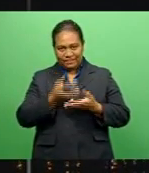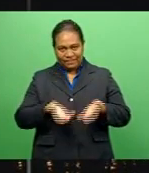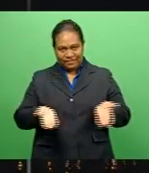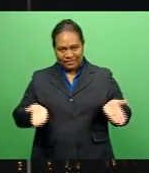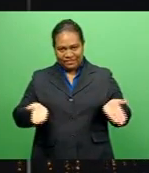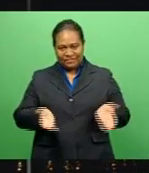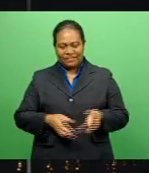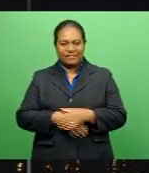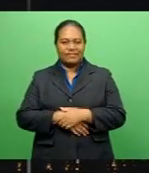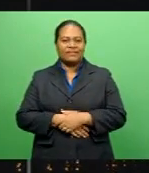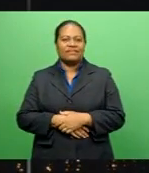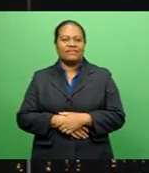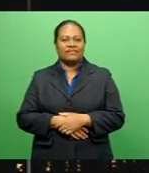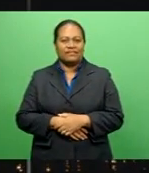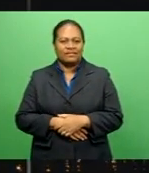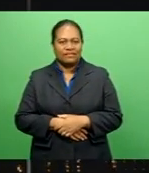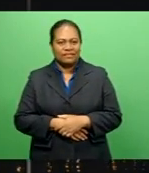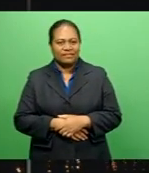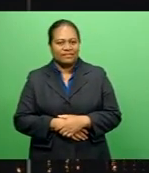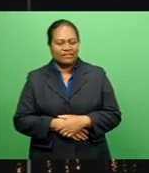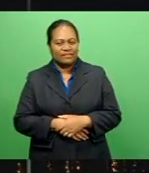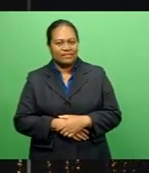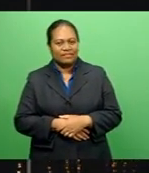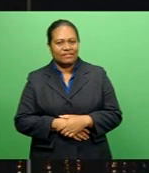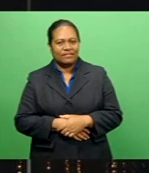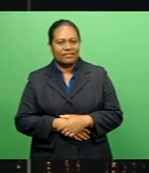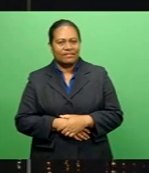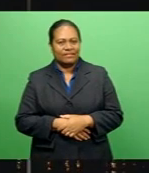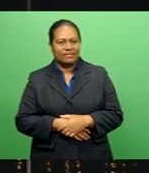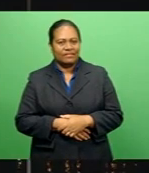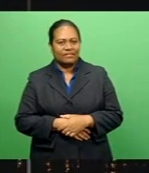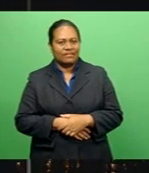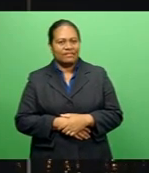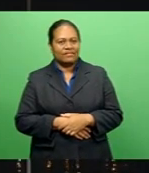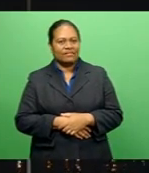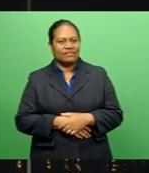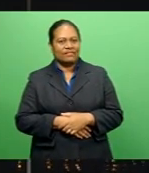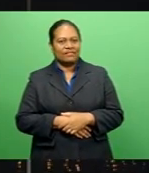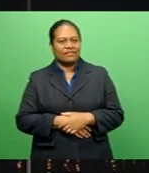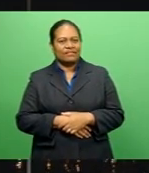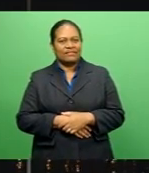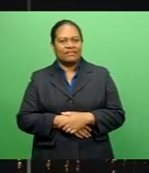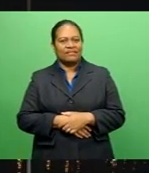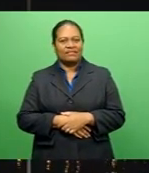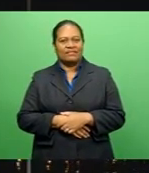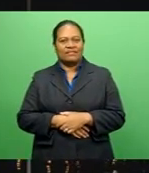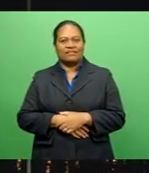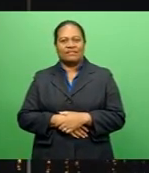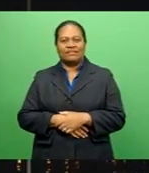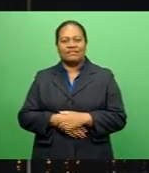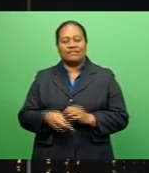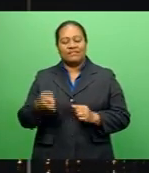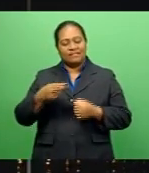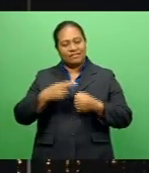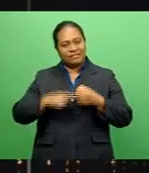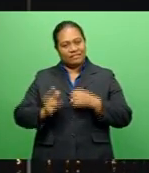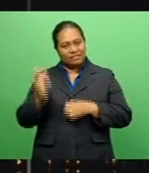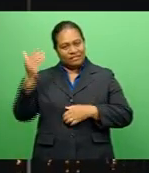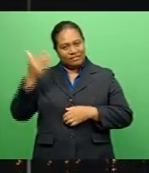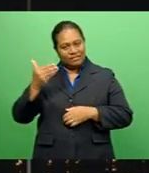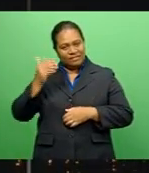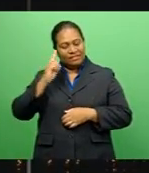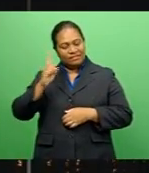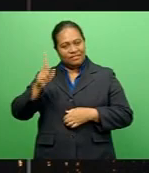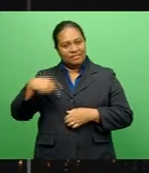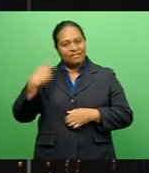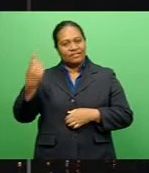fbcnews@fbc.com.fj or share it with us via our various social media accounts including Facebook, Twitter and Instagram. That's your news this evening. I'll see